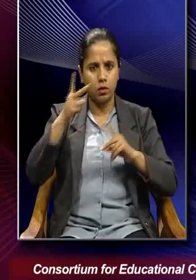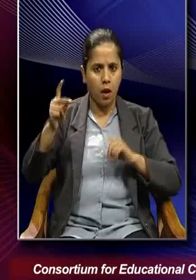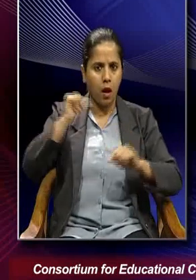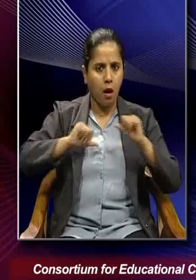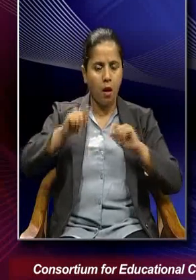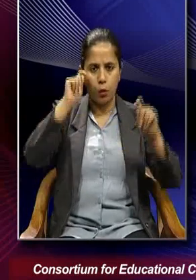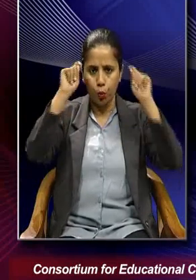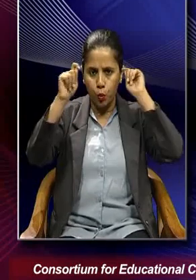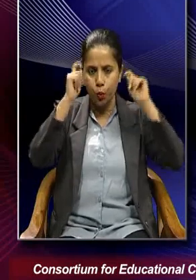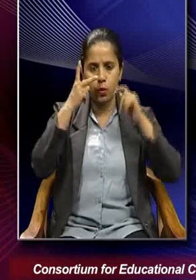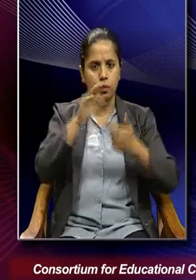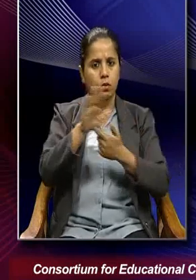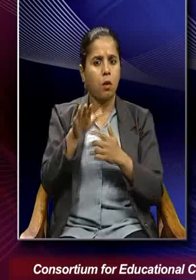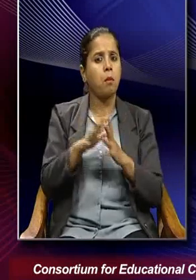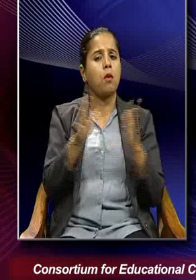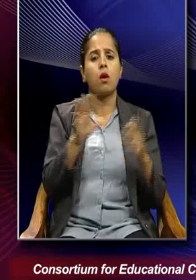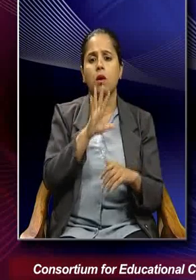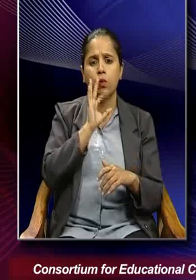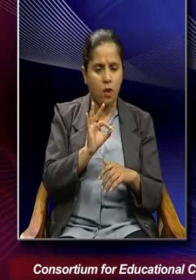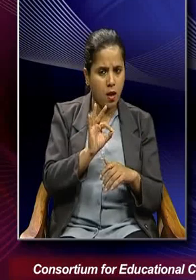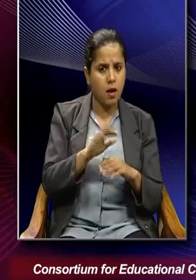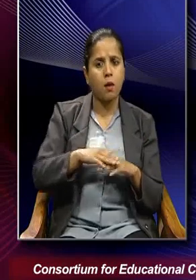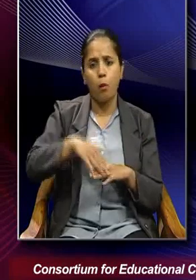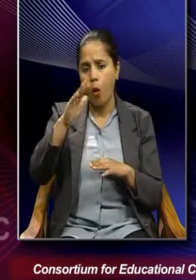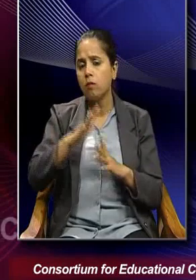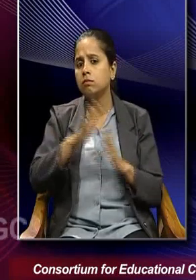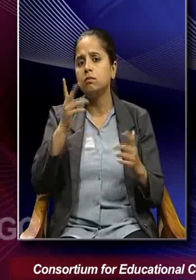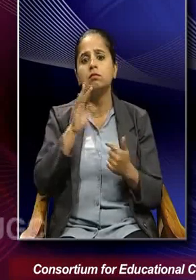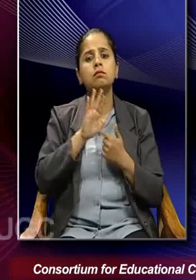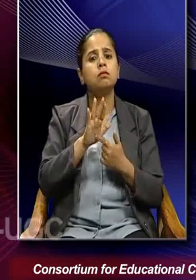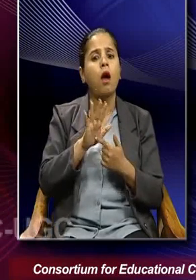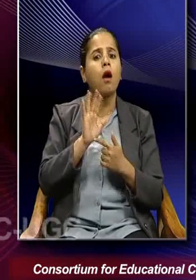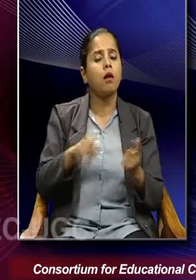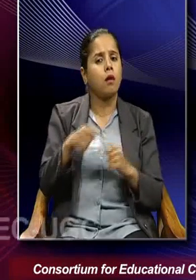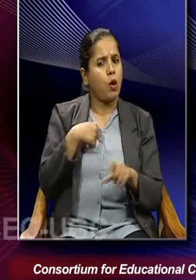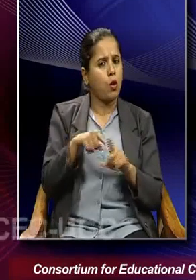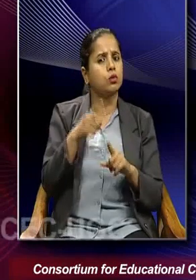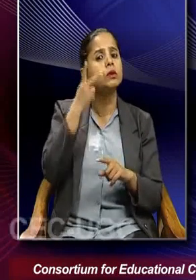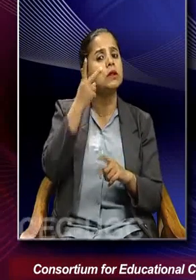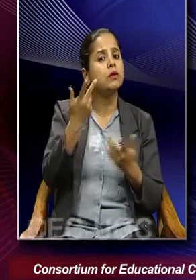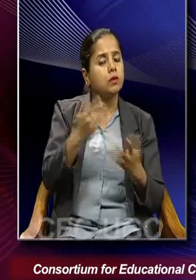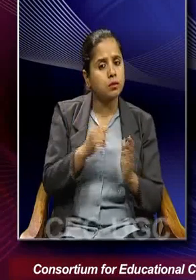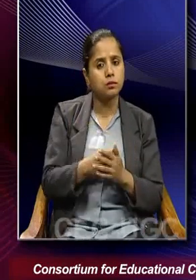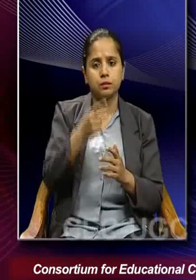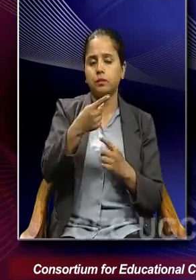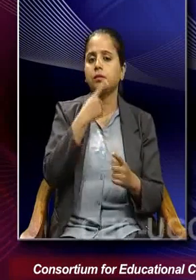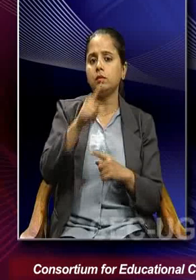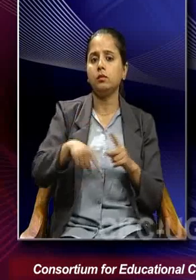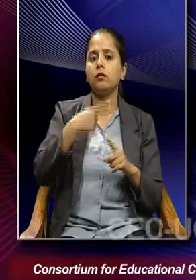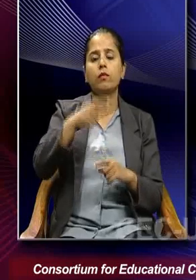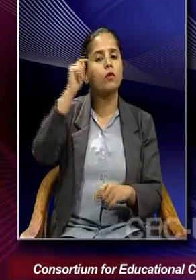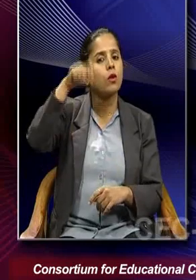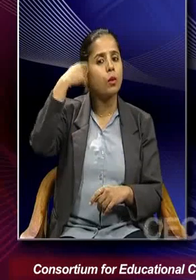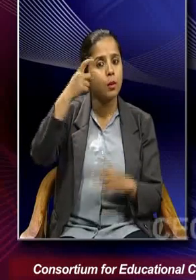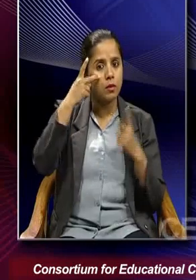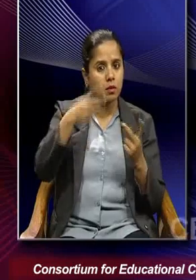have been in a way far more realistic in nature, and we also have seen that when you talk about this film, that